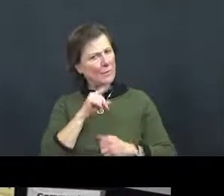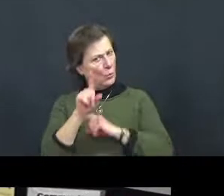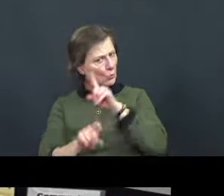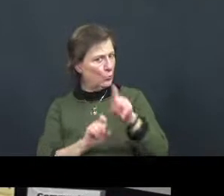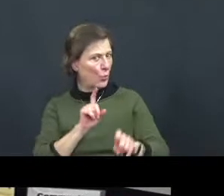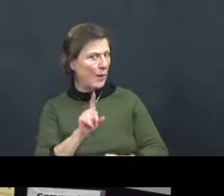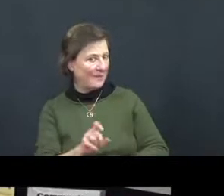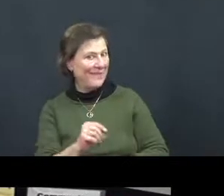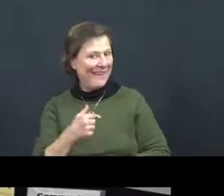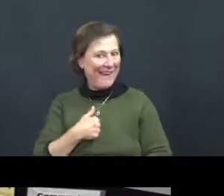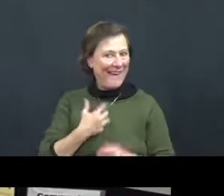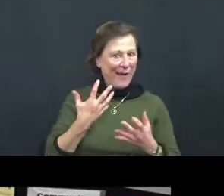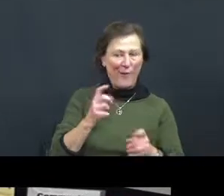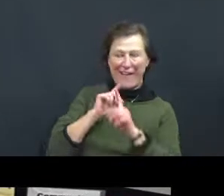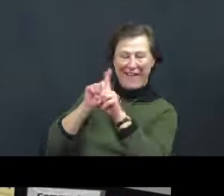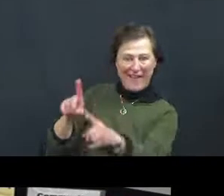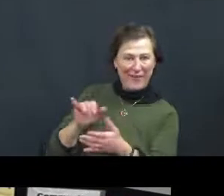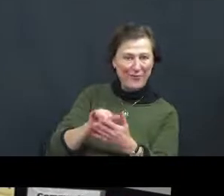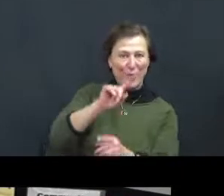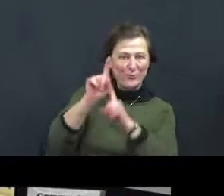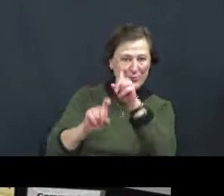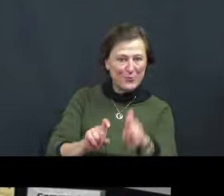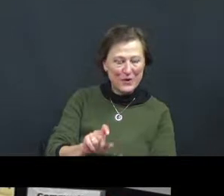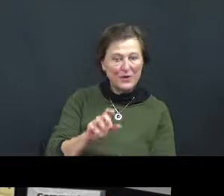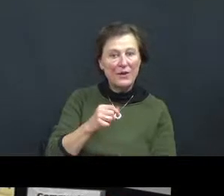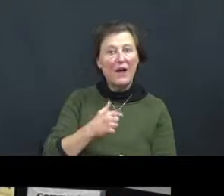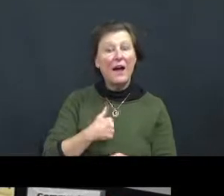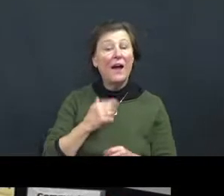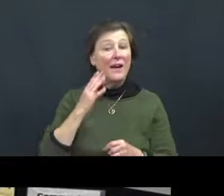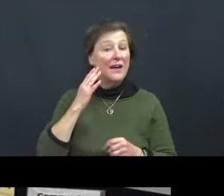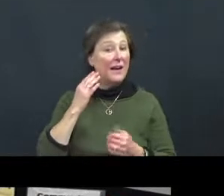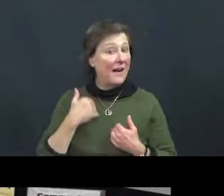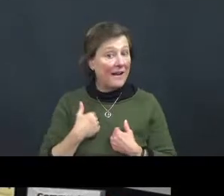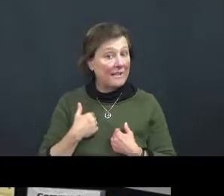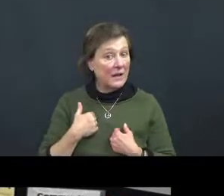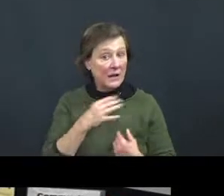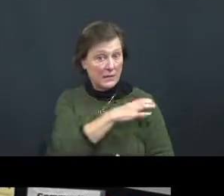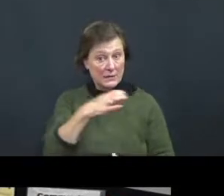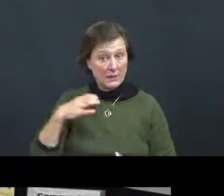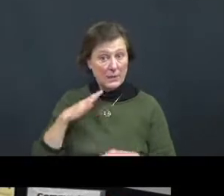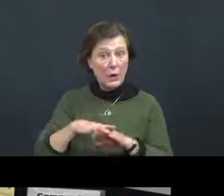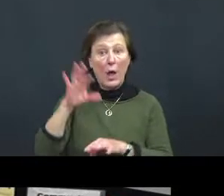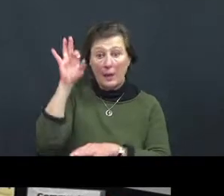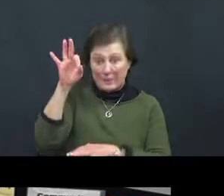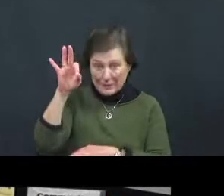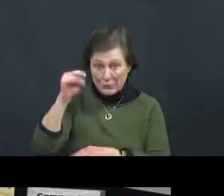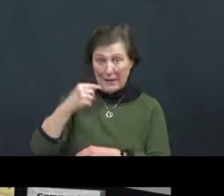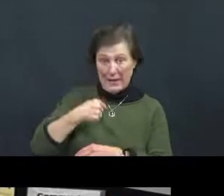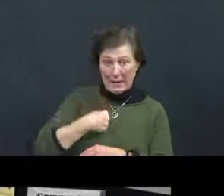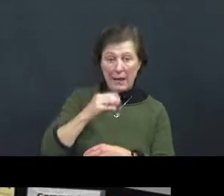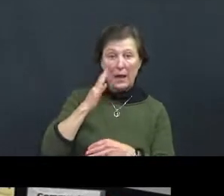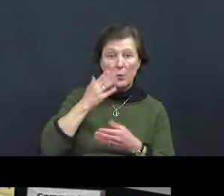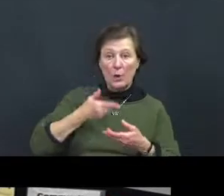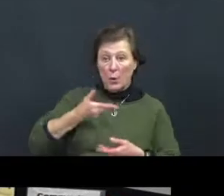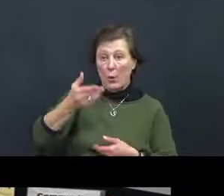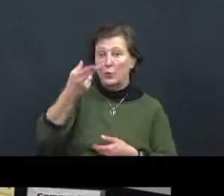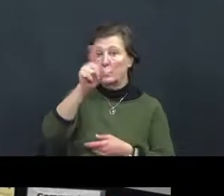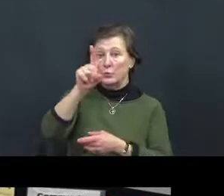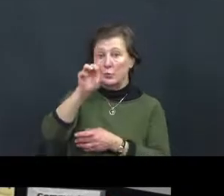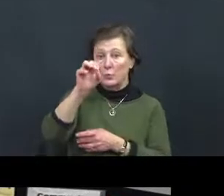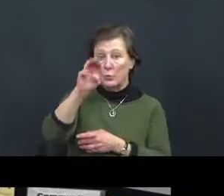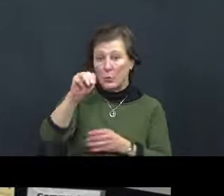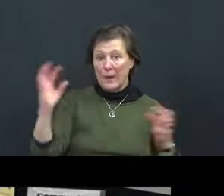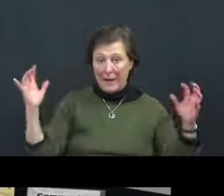and I need to answer those questions. So I'm going to be having, the Committee on the Ministry and I are going to be hosting a Zoom gathering